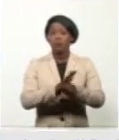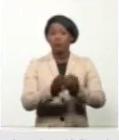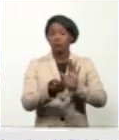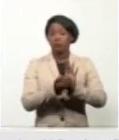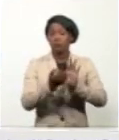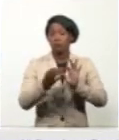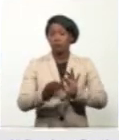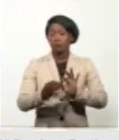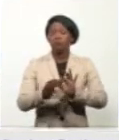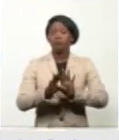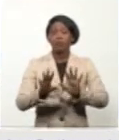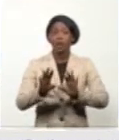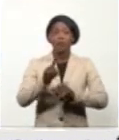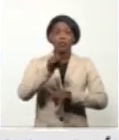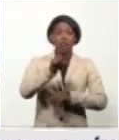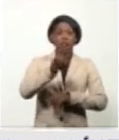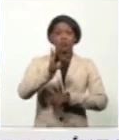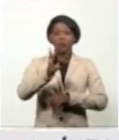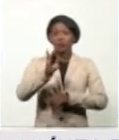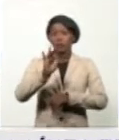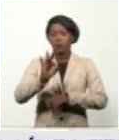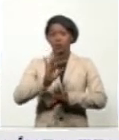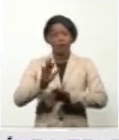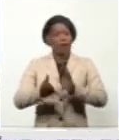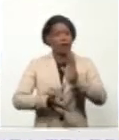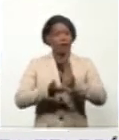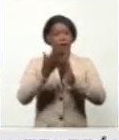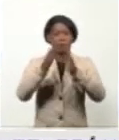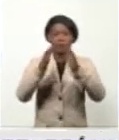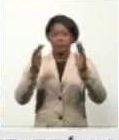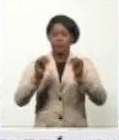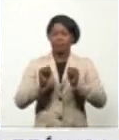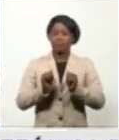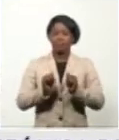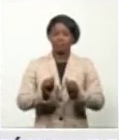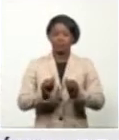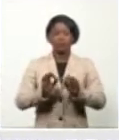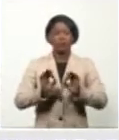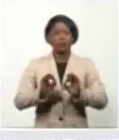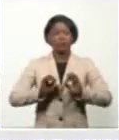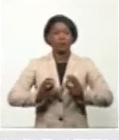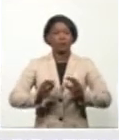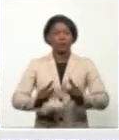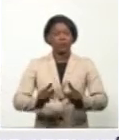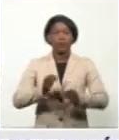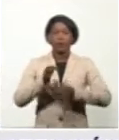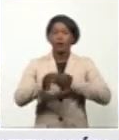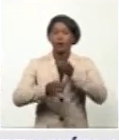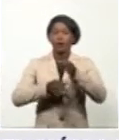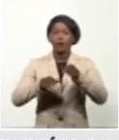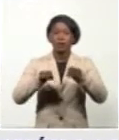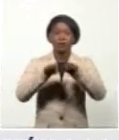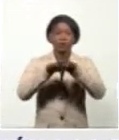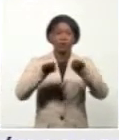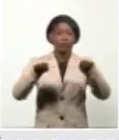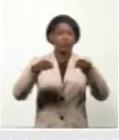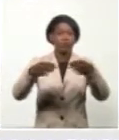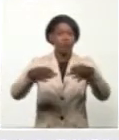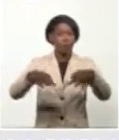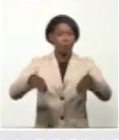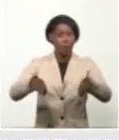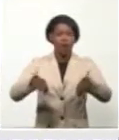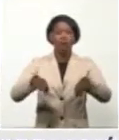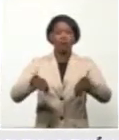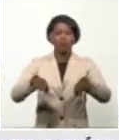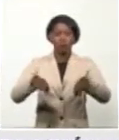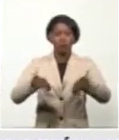197 children diagnosed with COVID, of which 178 have already been discharged, and we always